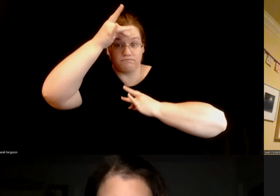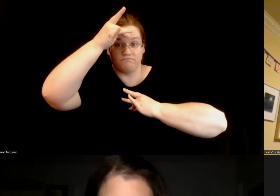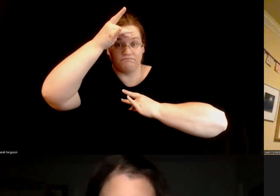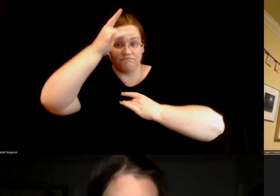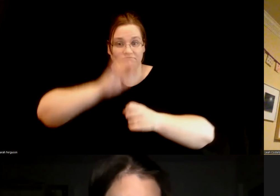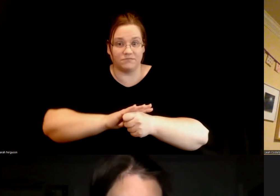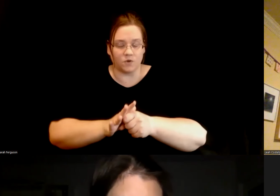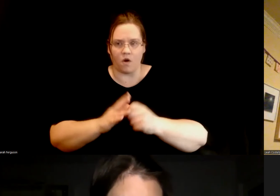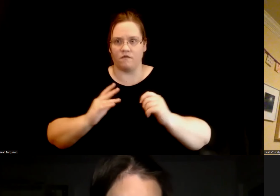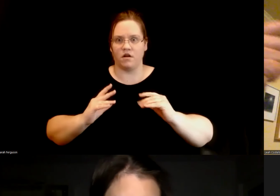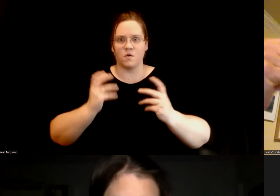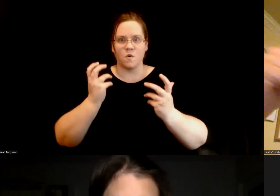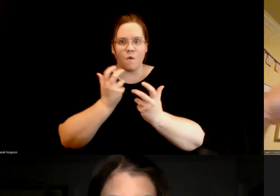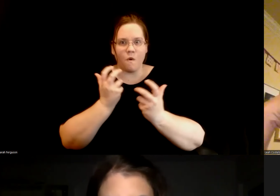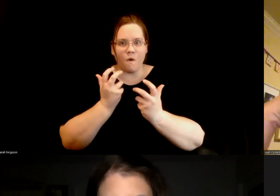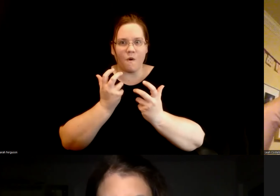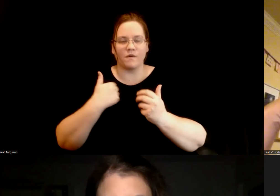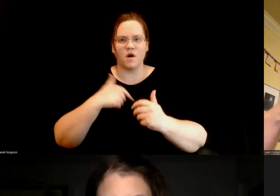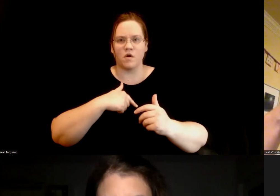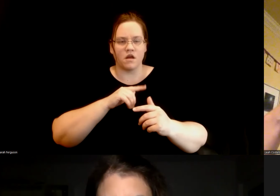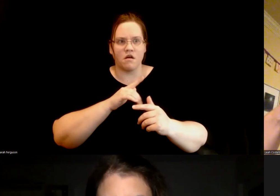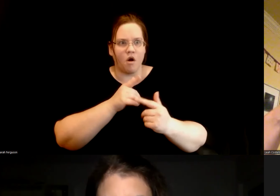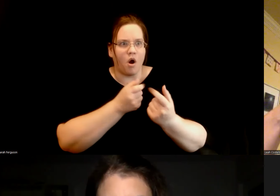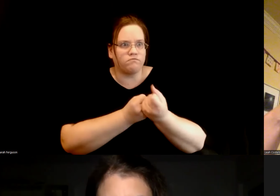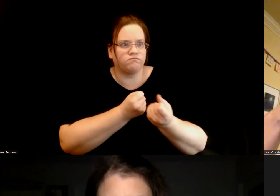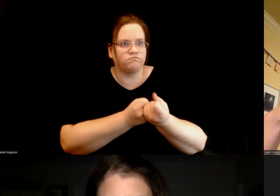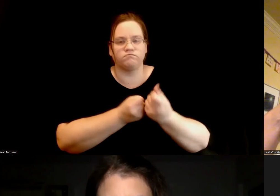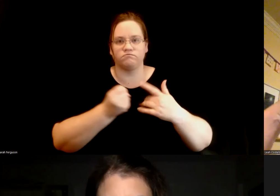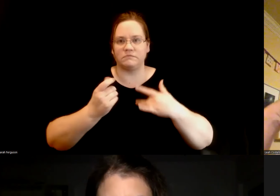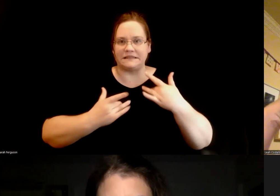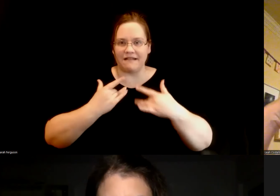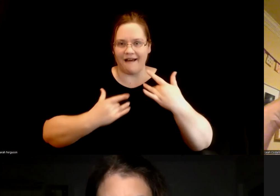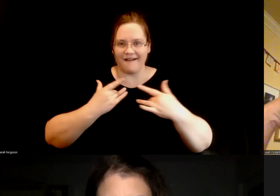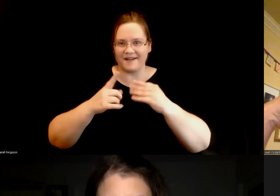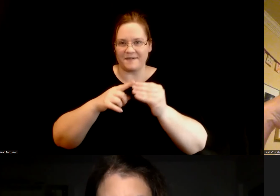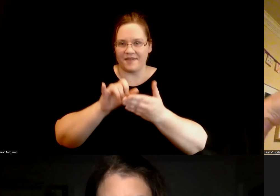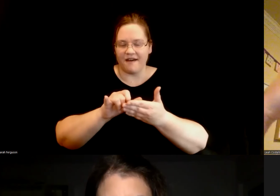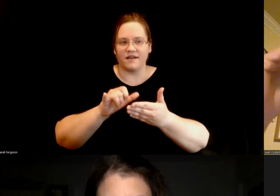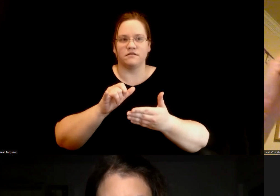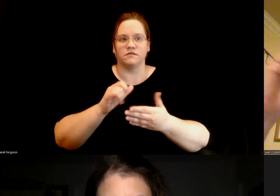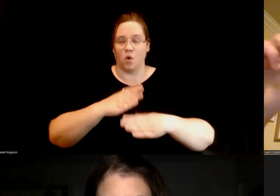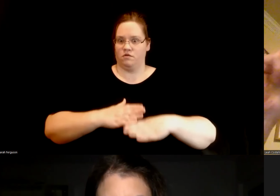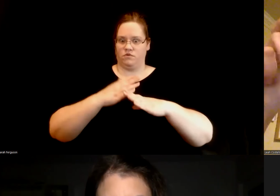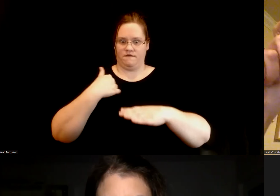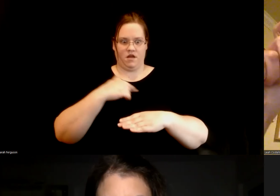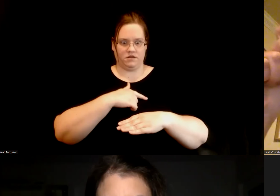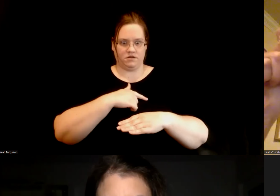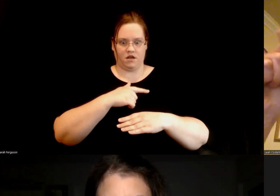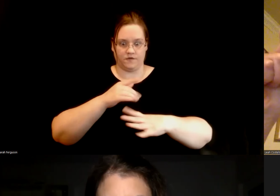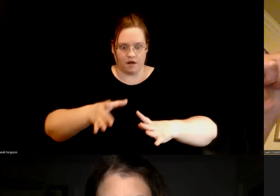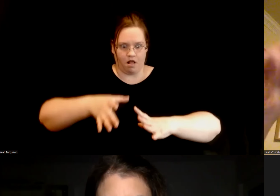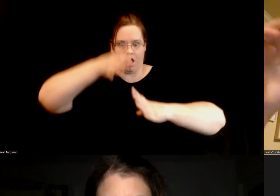pretty remarkable. And I think we all really latched onto that, and we're very excited about, wow, this prevents us from actually getting